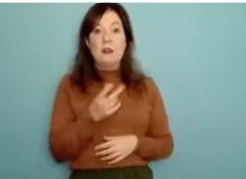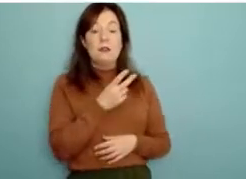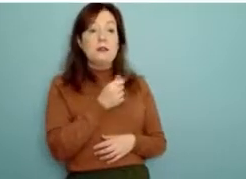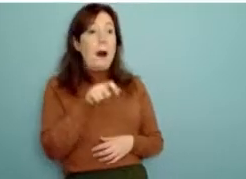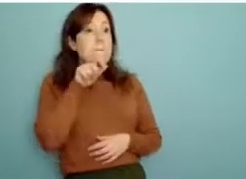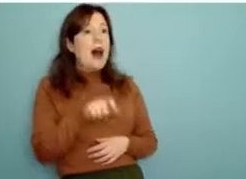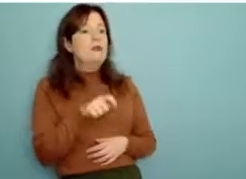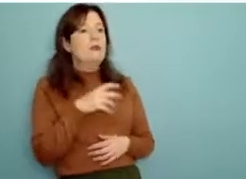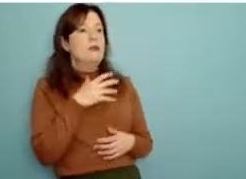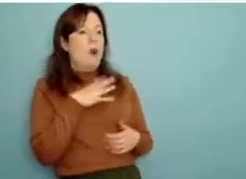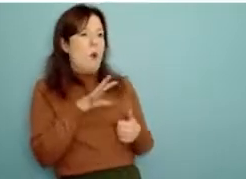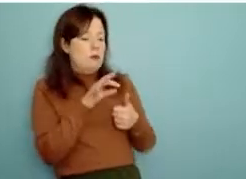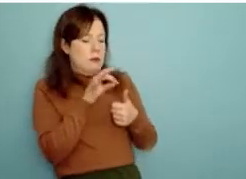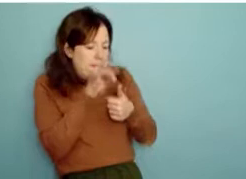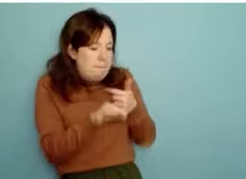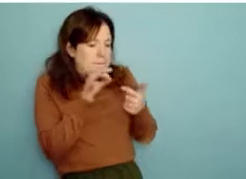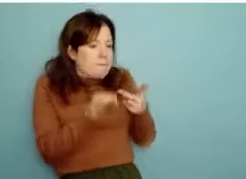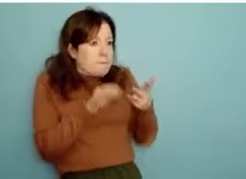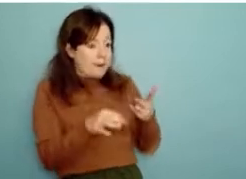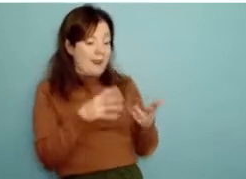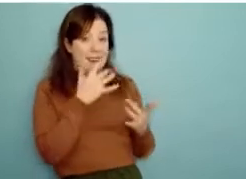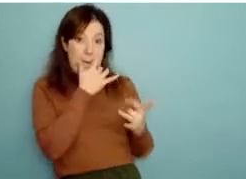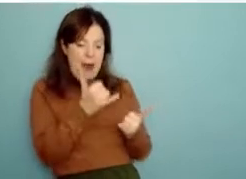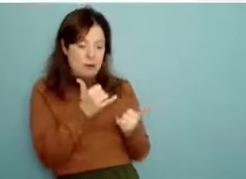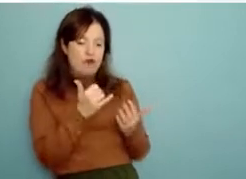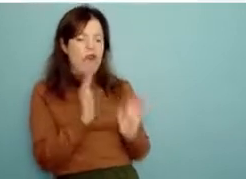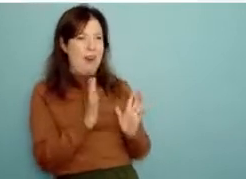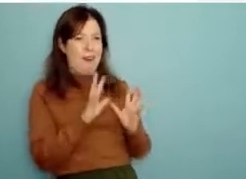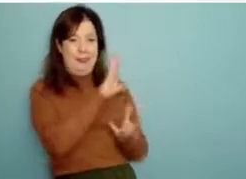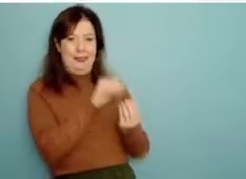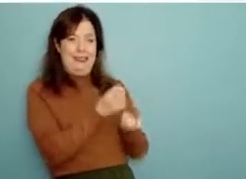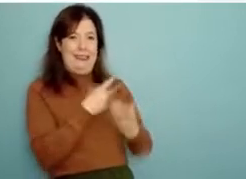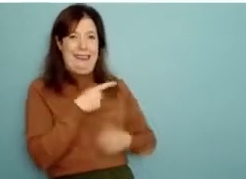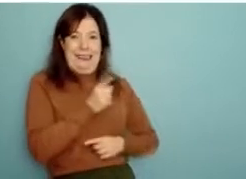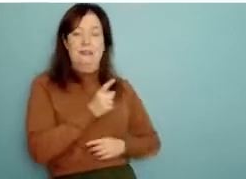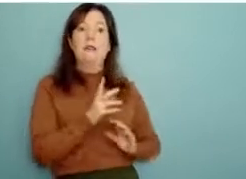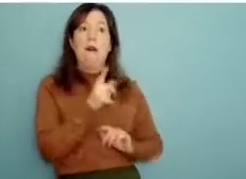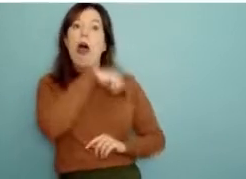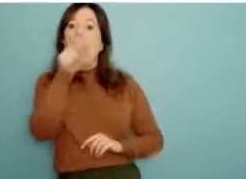people really want to explore and understand the measures and what is happening over time,